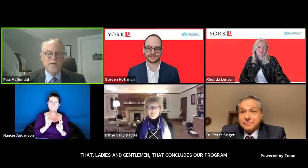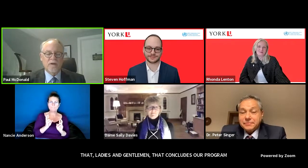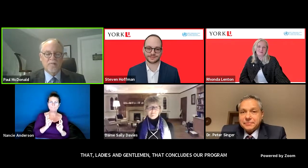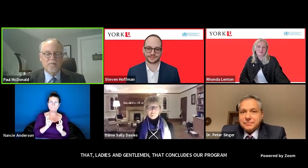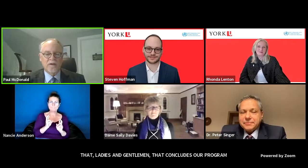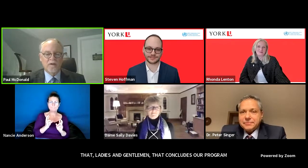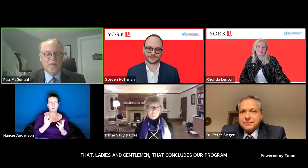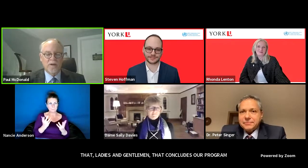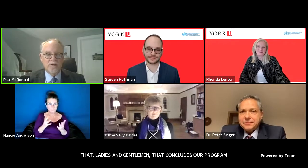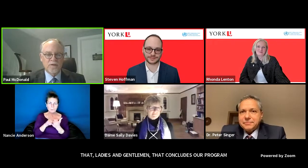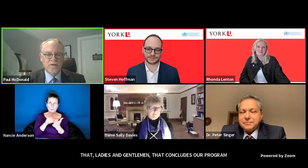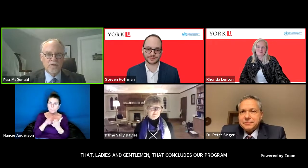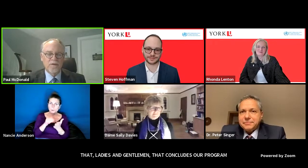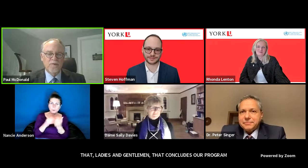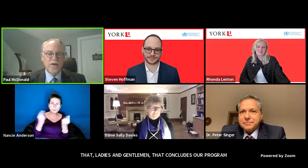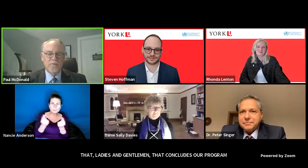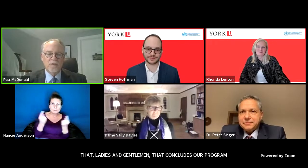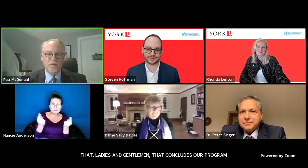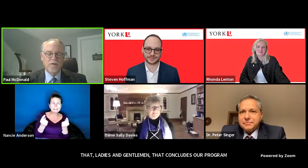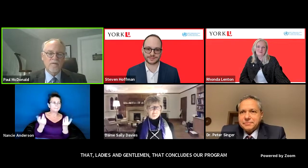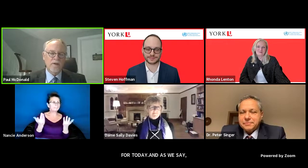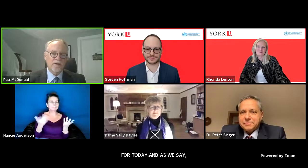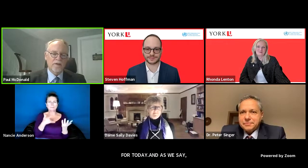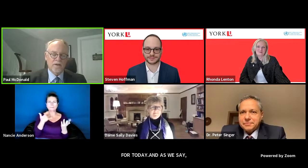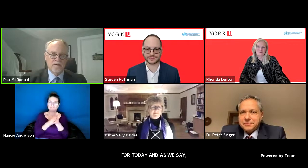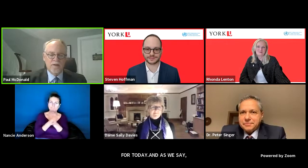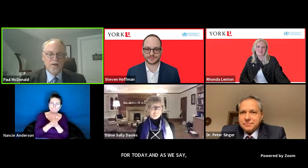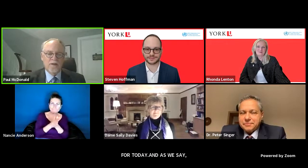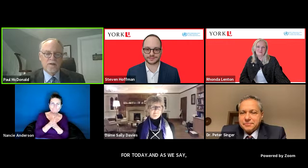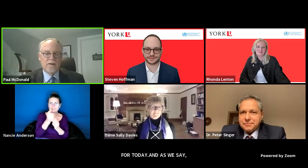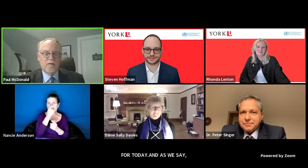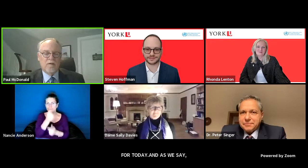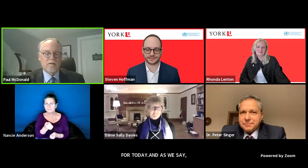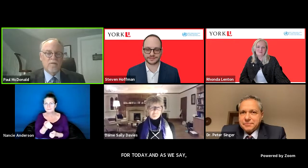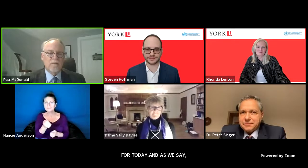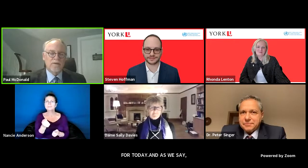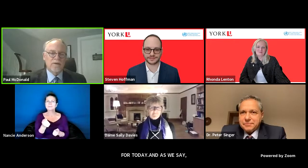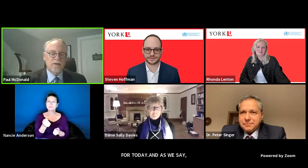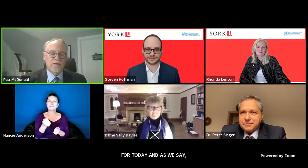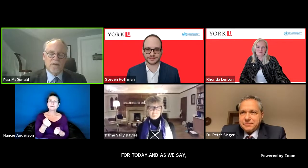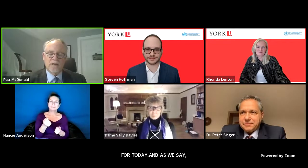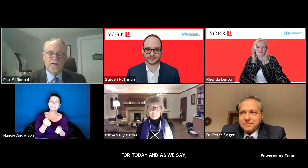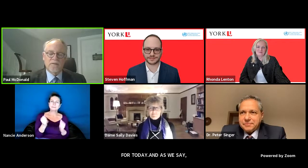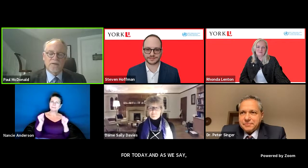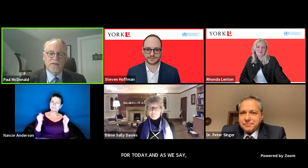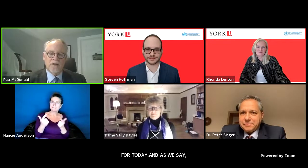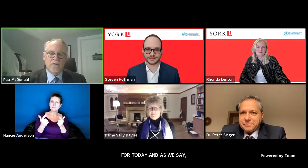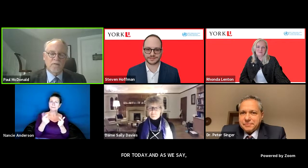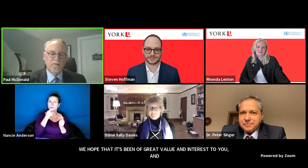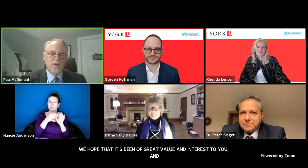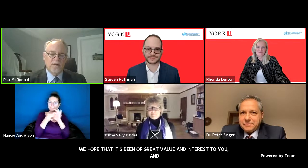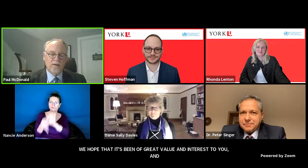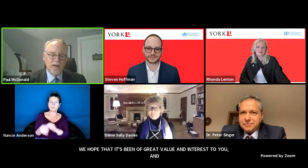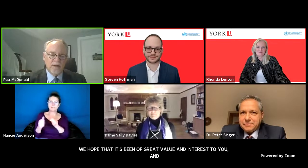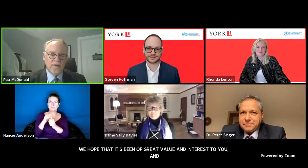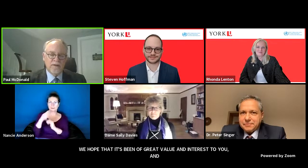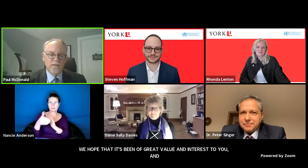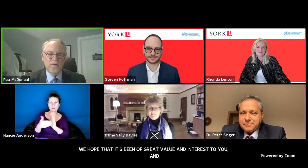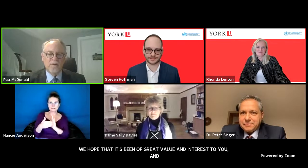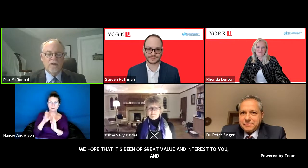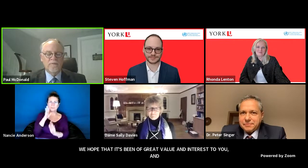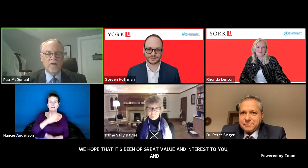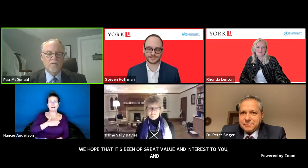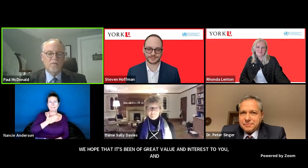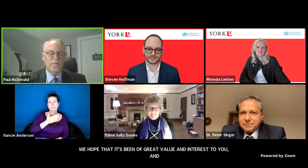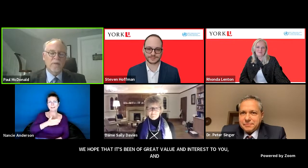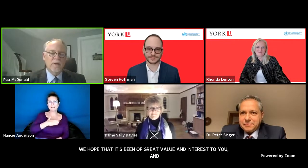of great value and interest to you. And I'm sure that all of those that are connected with the center would be delighted